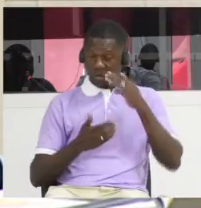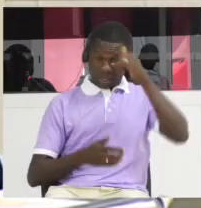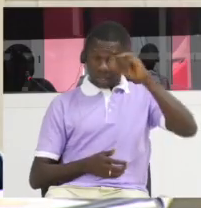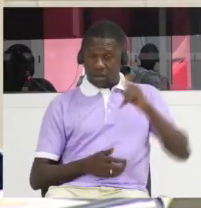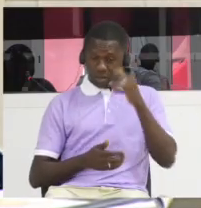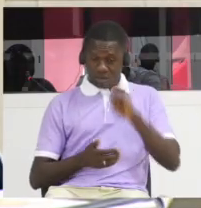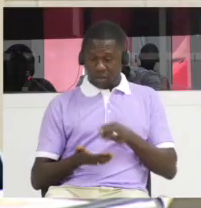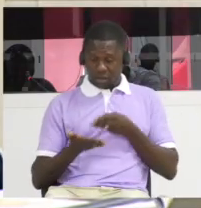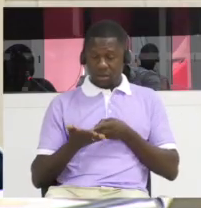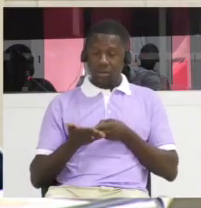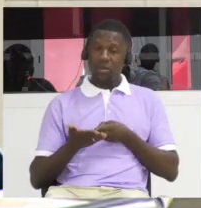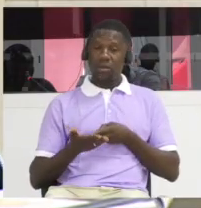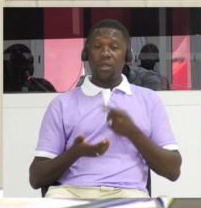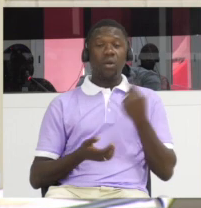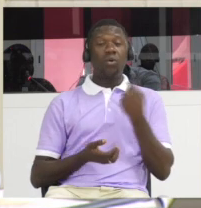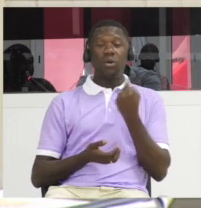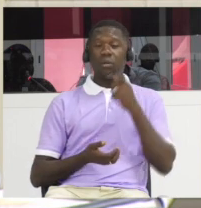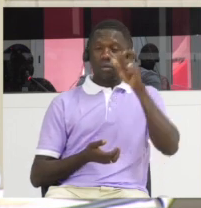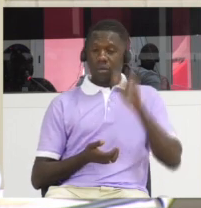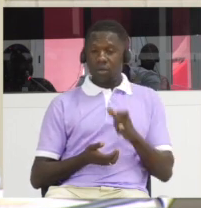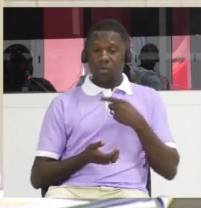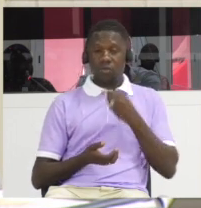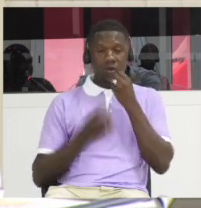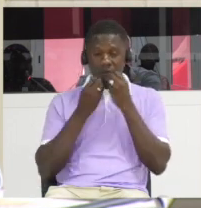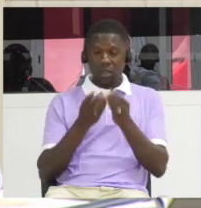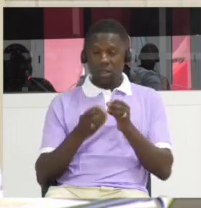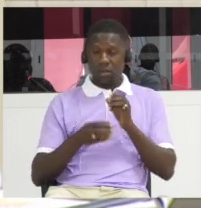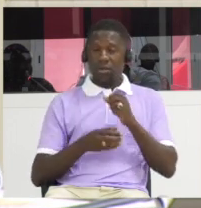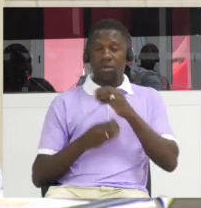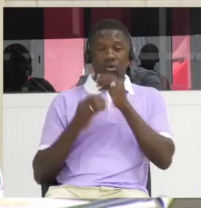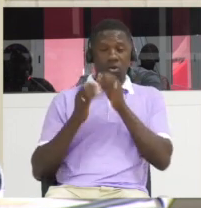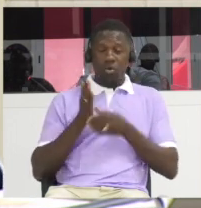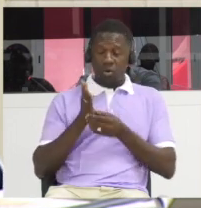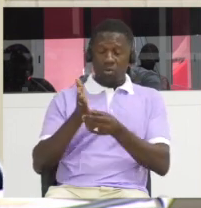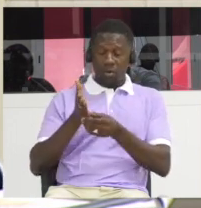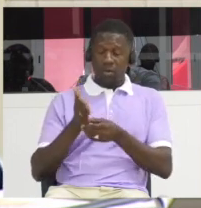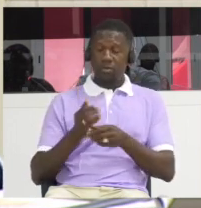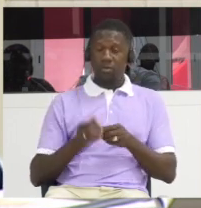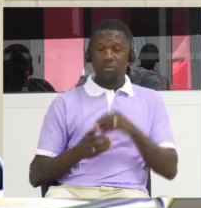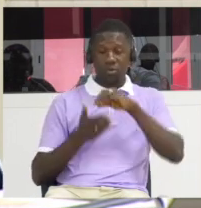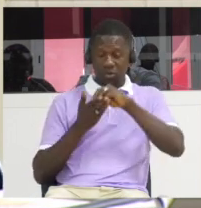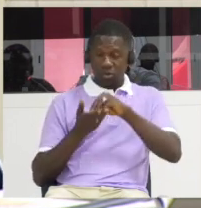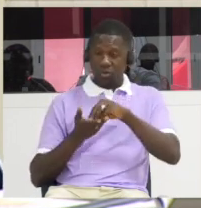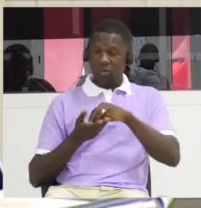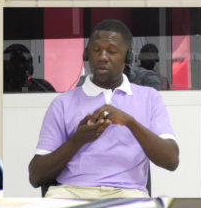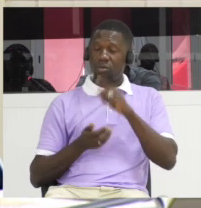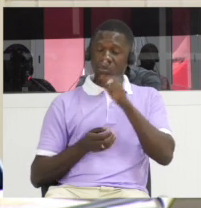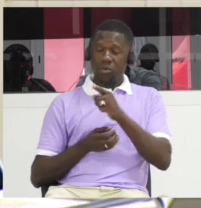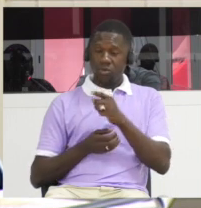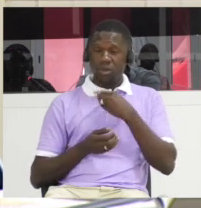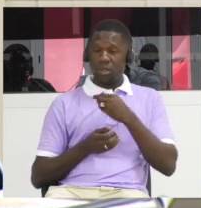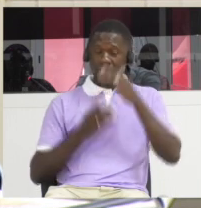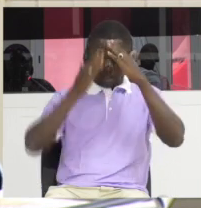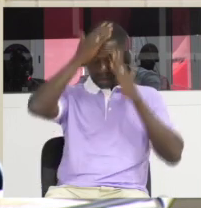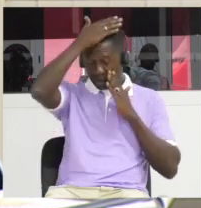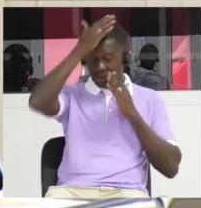agreement, the only person who should have assumed command position should